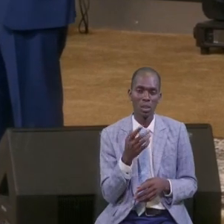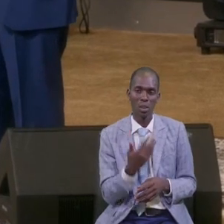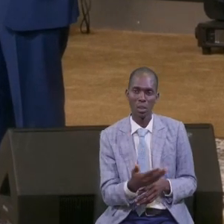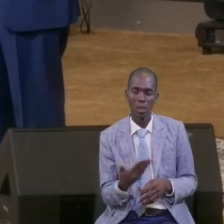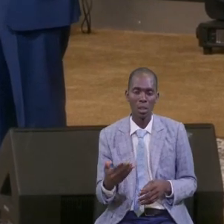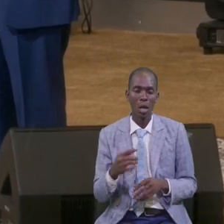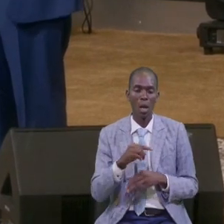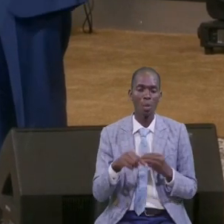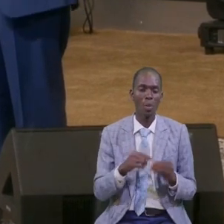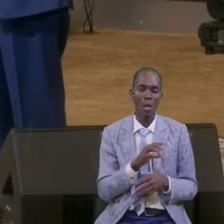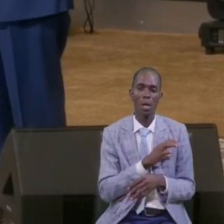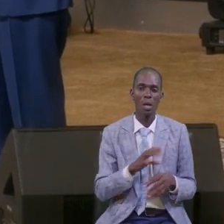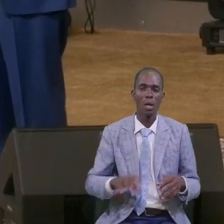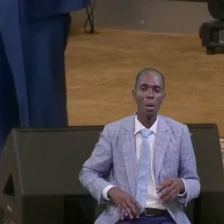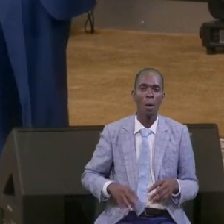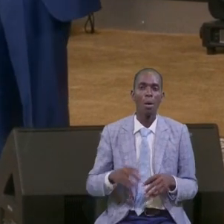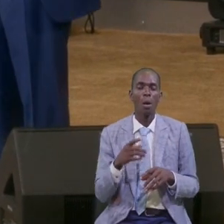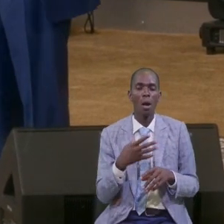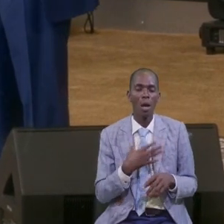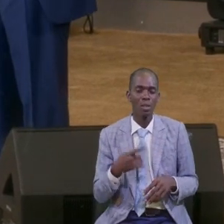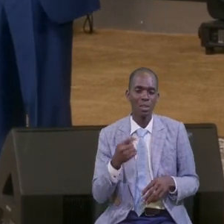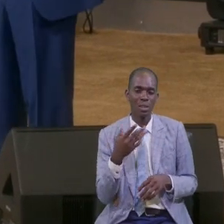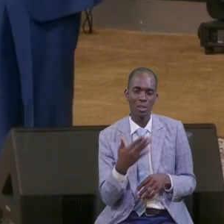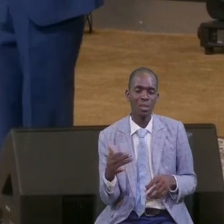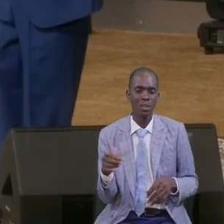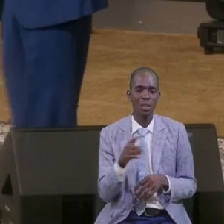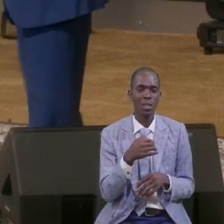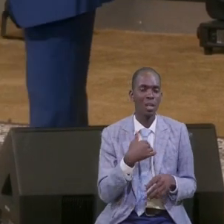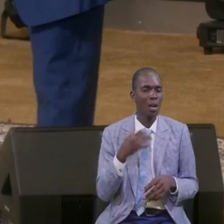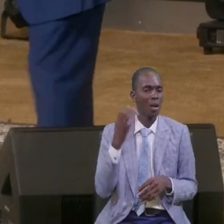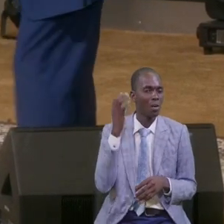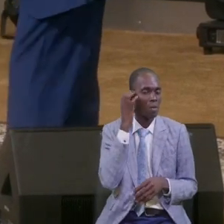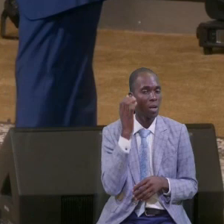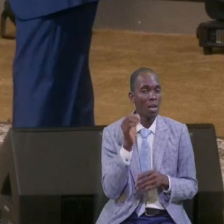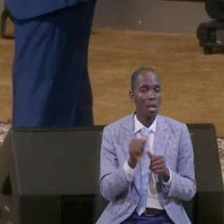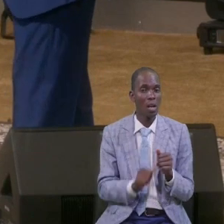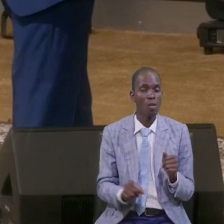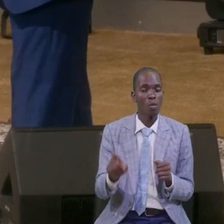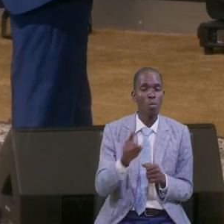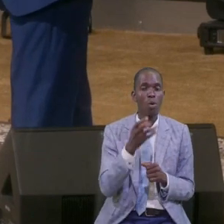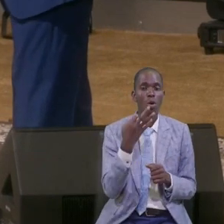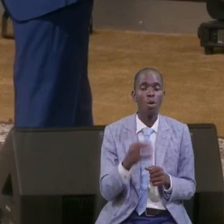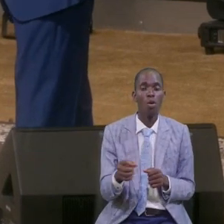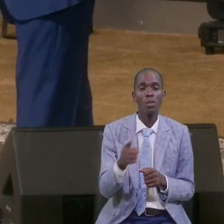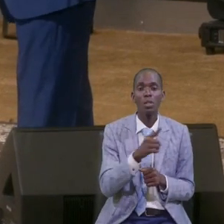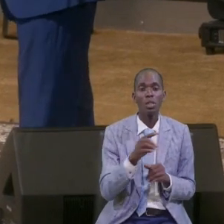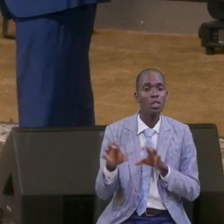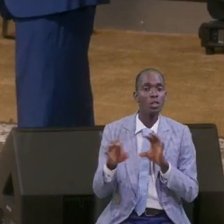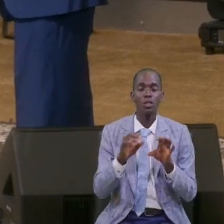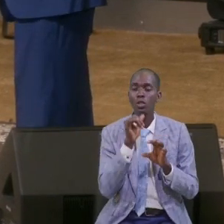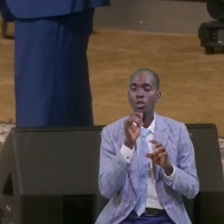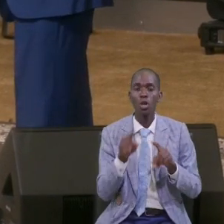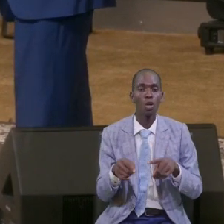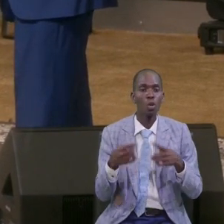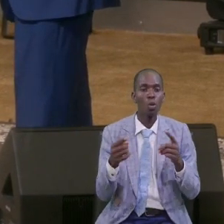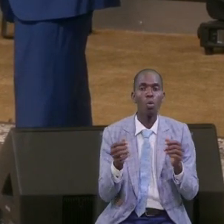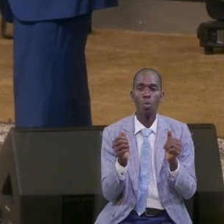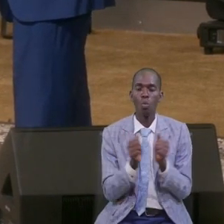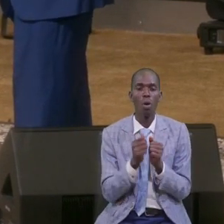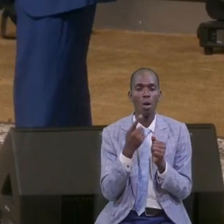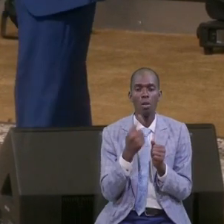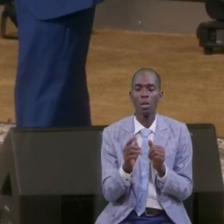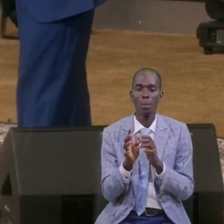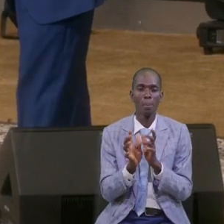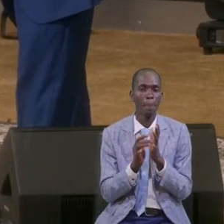about Christ, but the things they had heard. Each one of them did not go with the